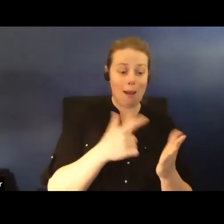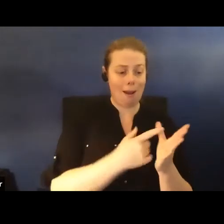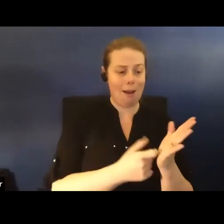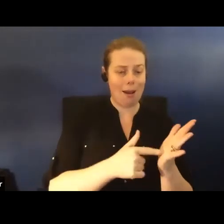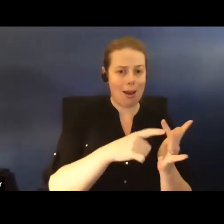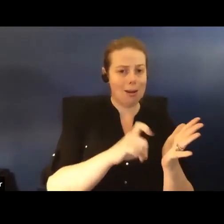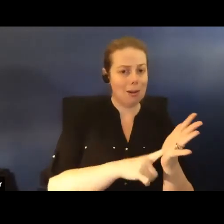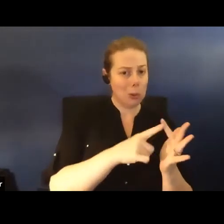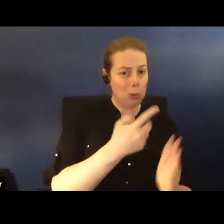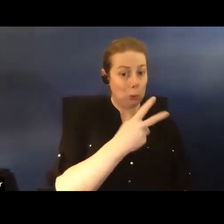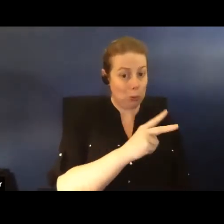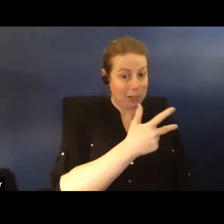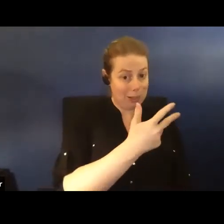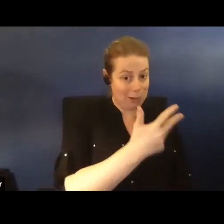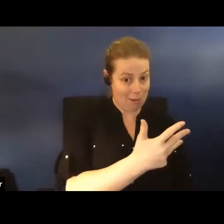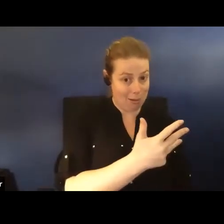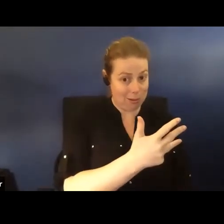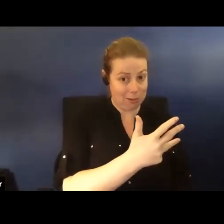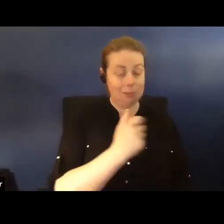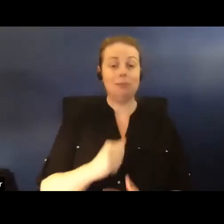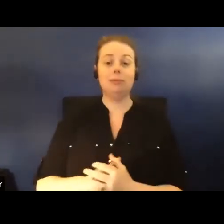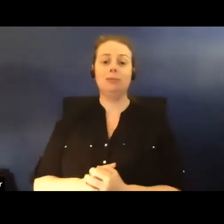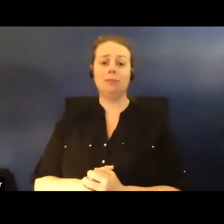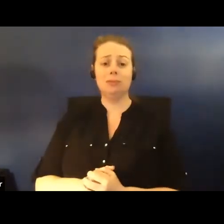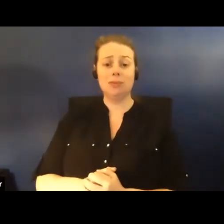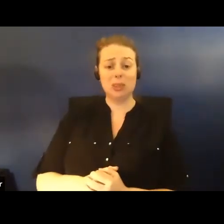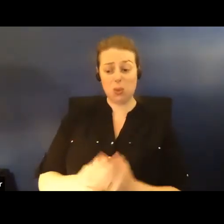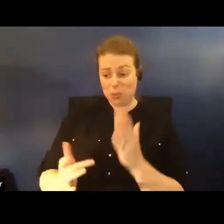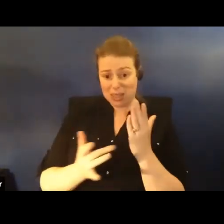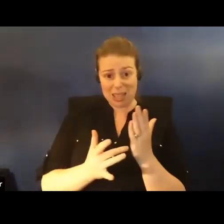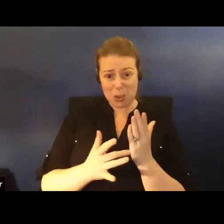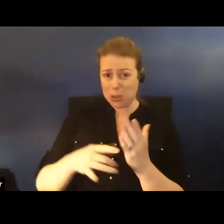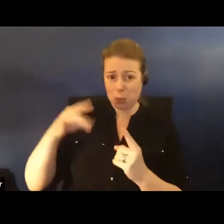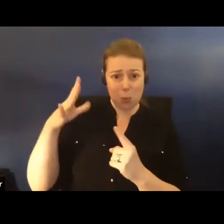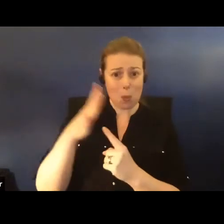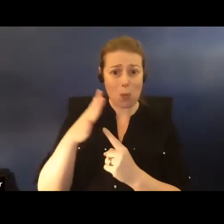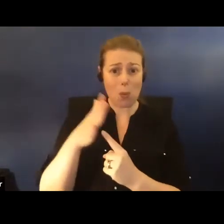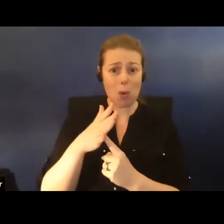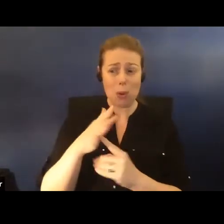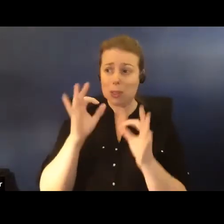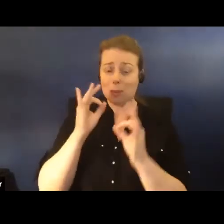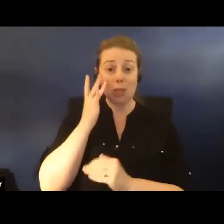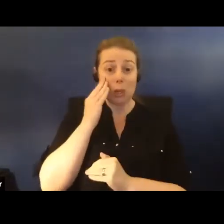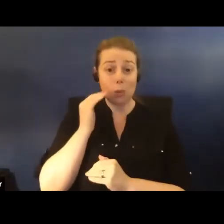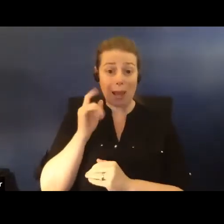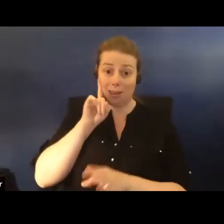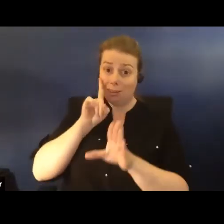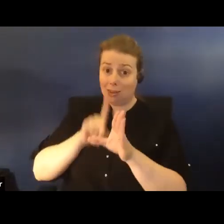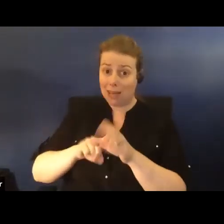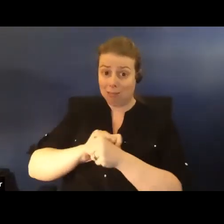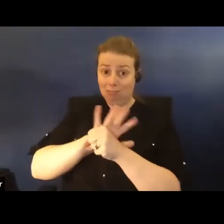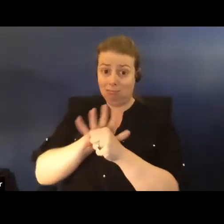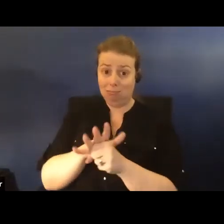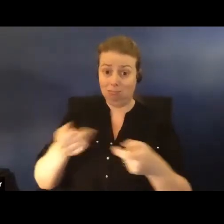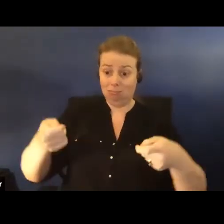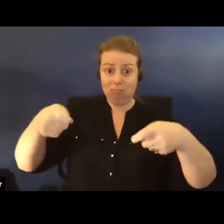the critical role that this technology has had during the COVID pandemic period has facilitated